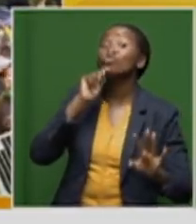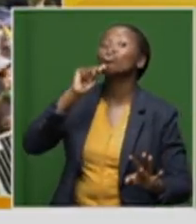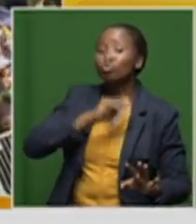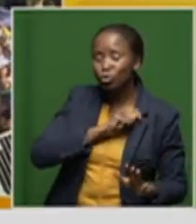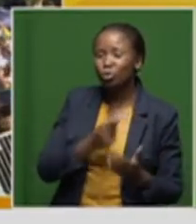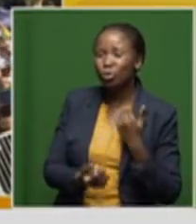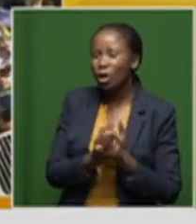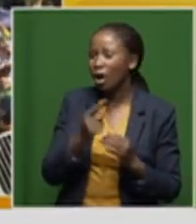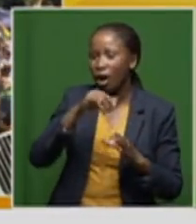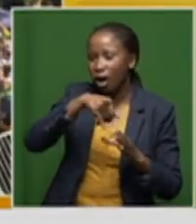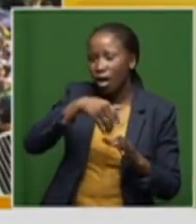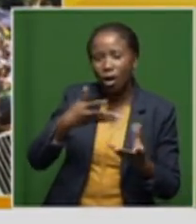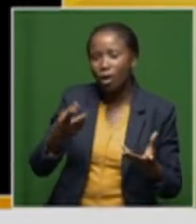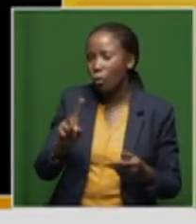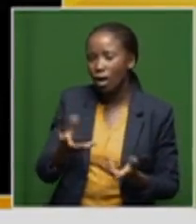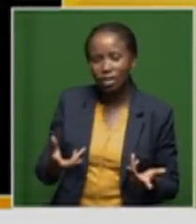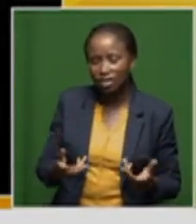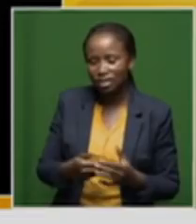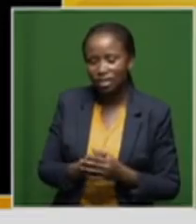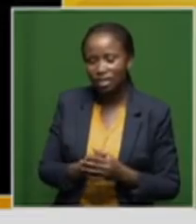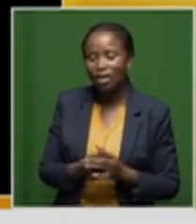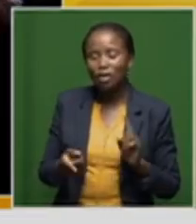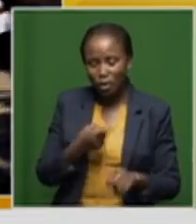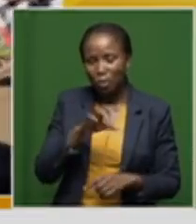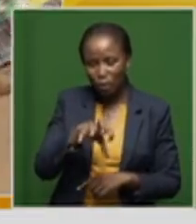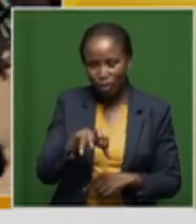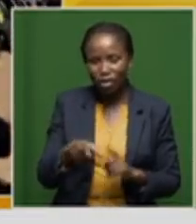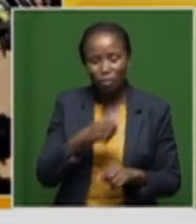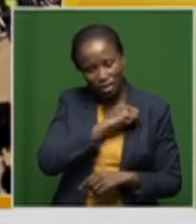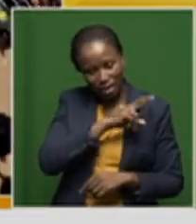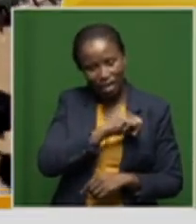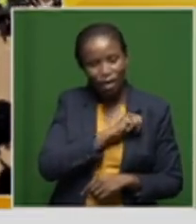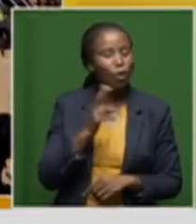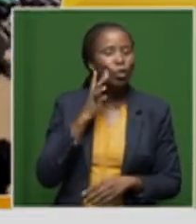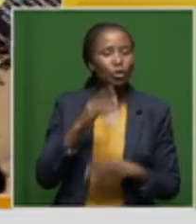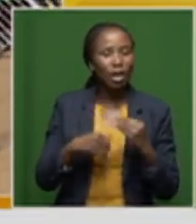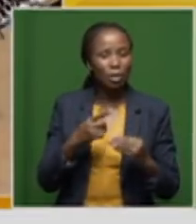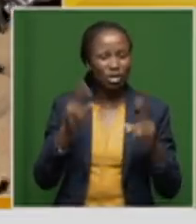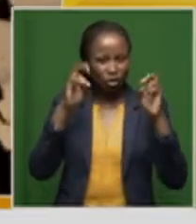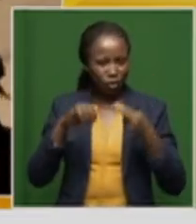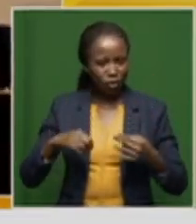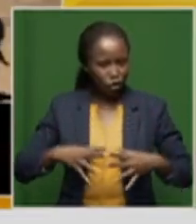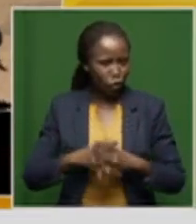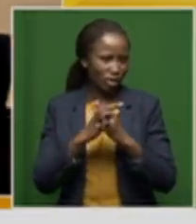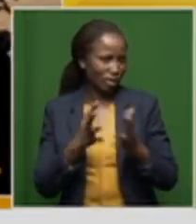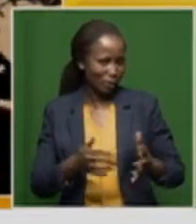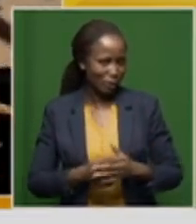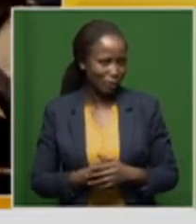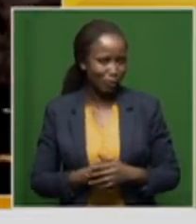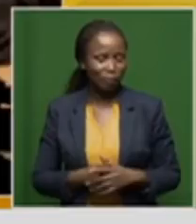sense of how the situation is looking like in the province of KwaZulu-Natal when you talk about the issue of unity.